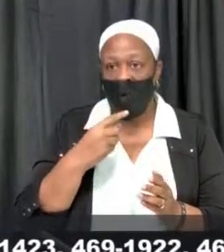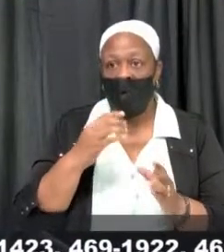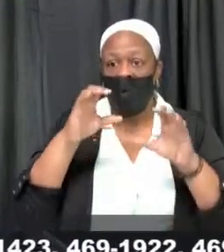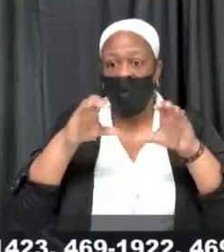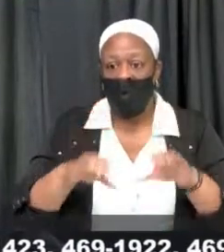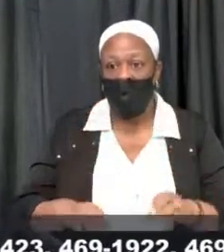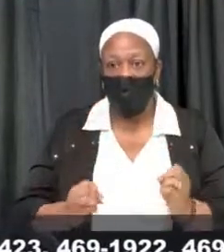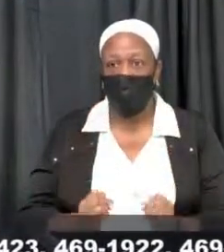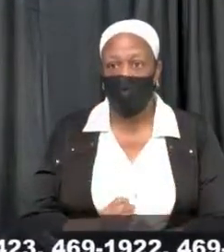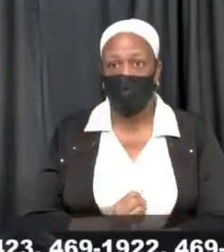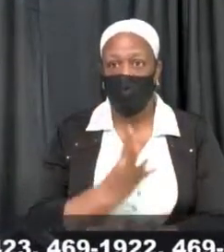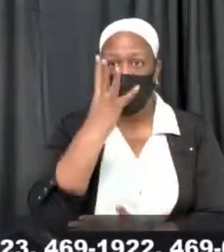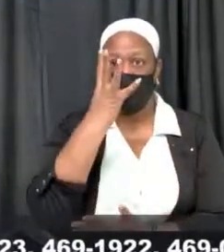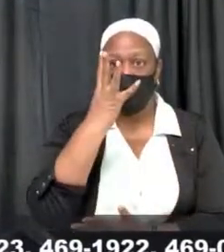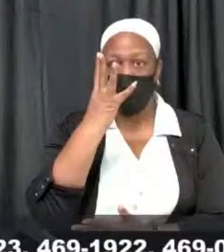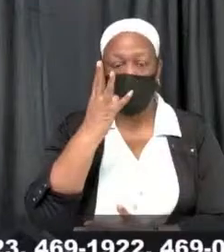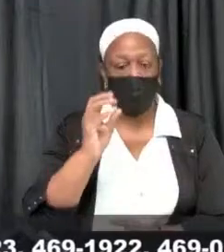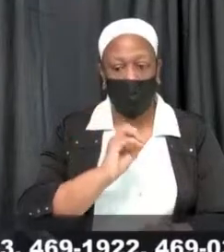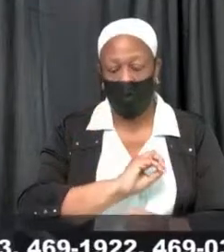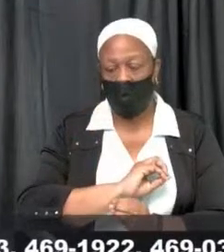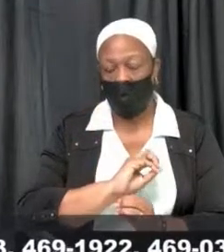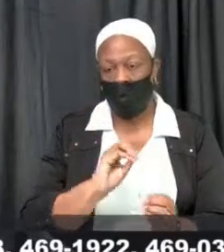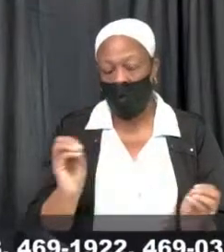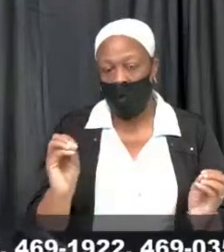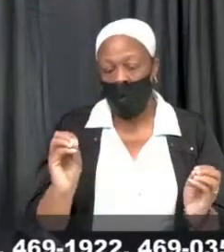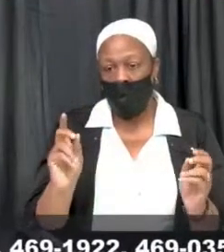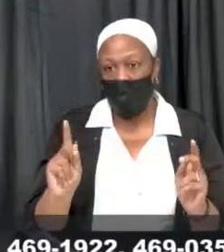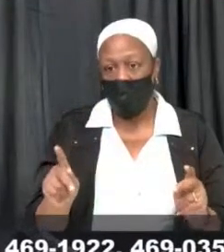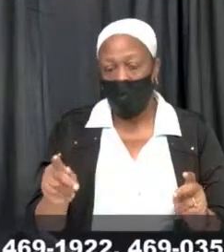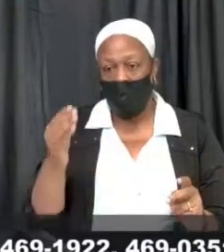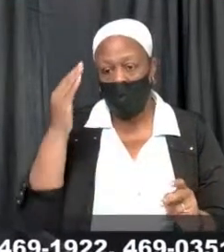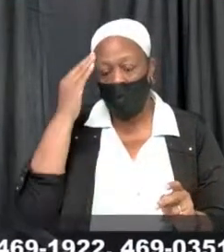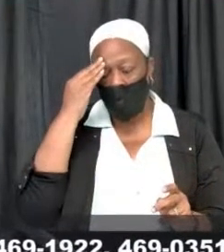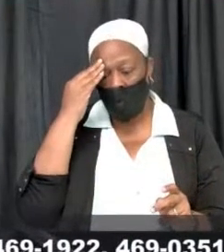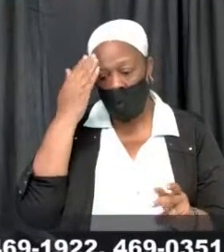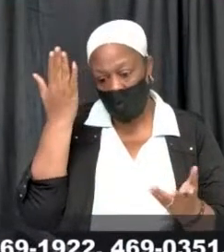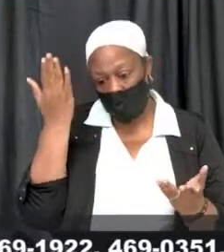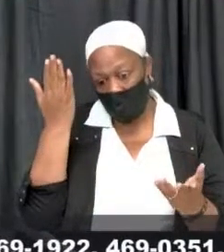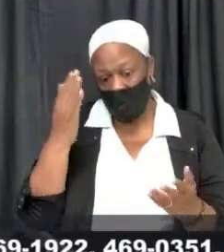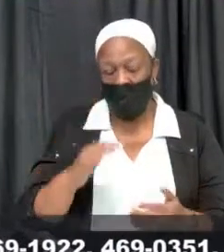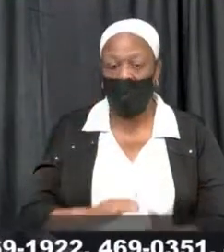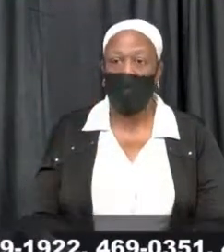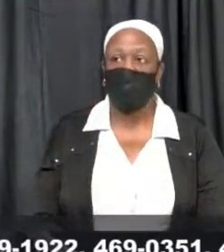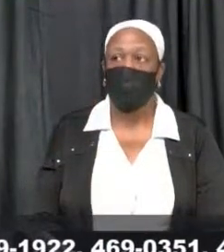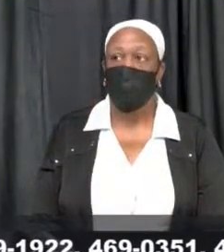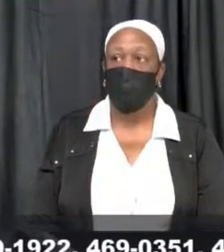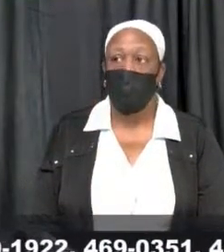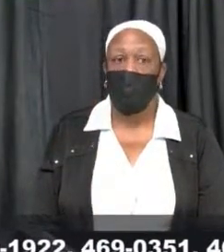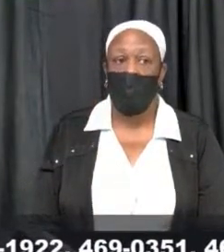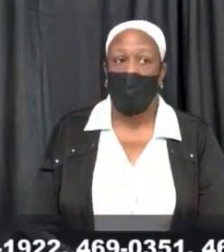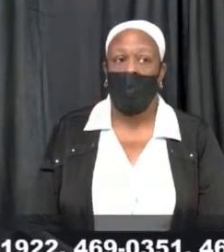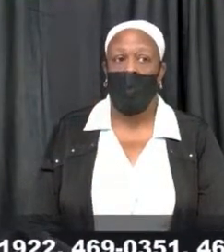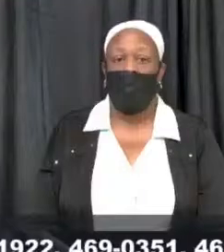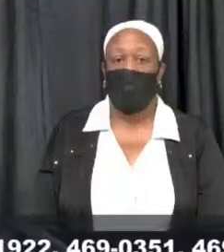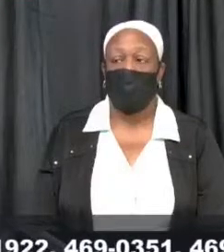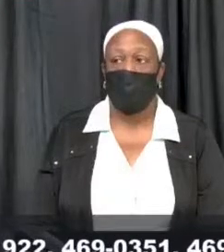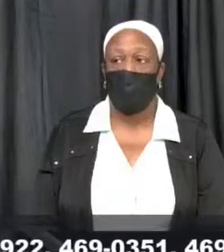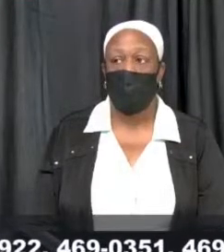volcanic eruption without any notice or without any sort of warning.